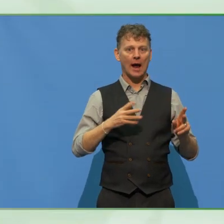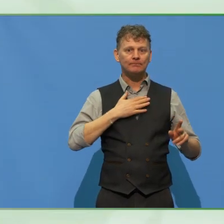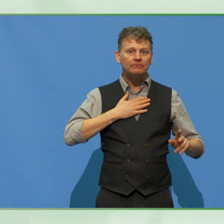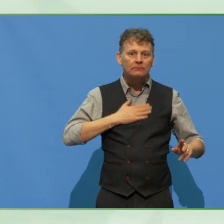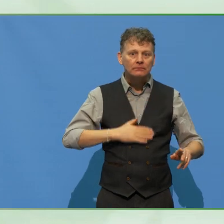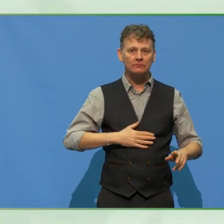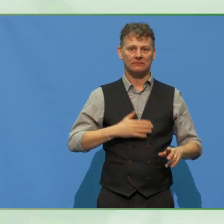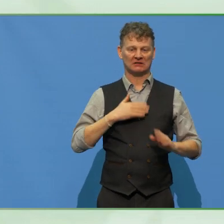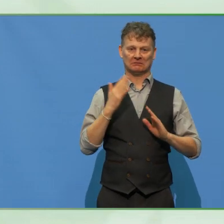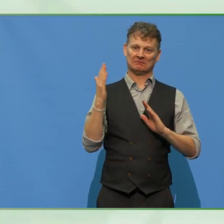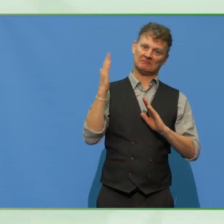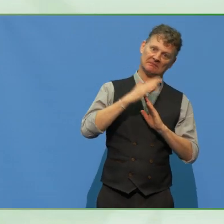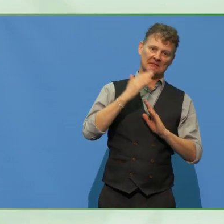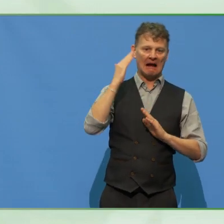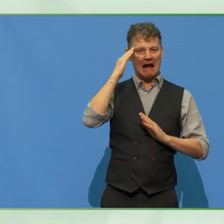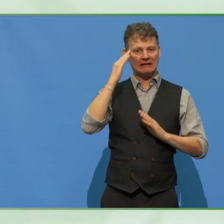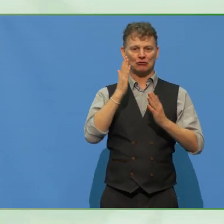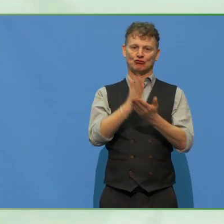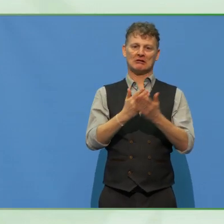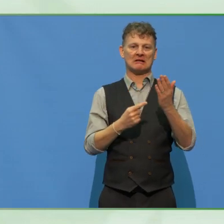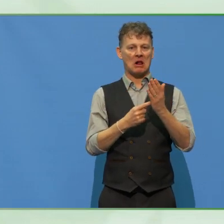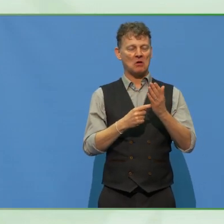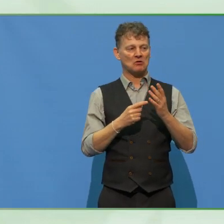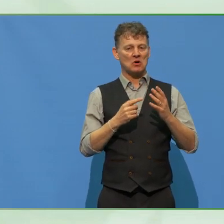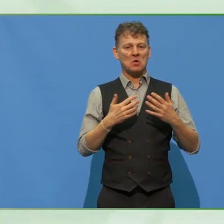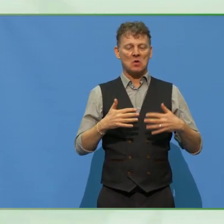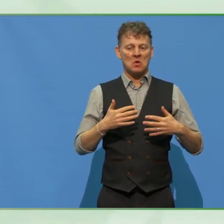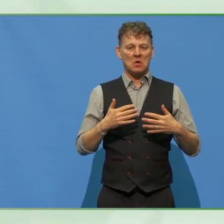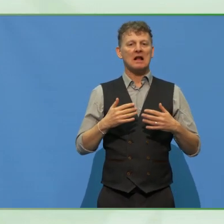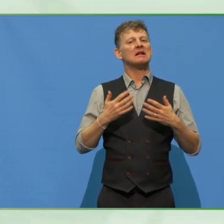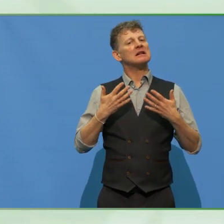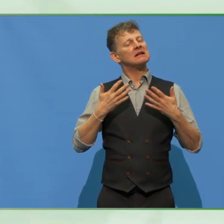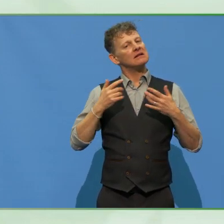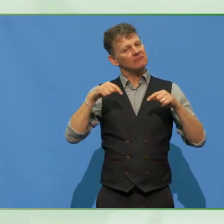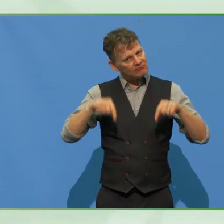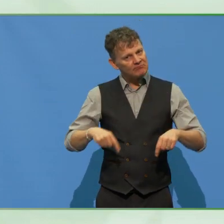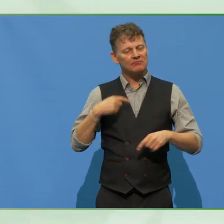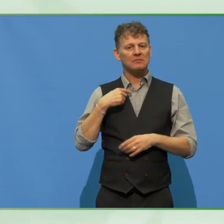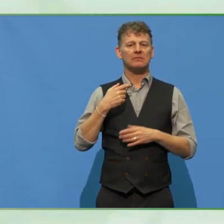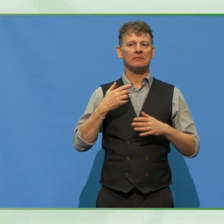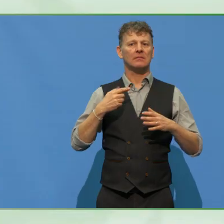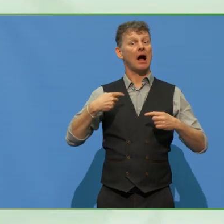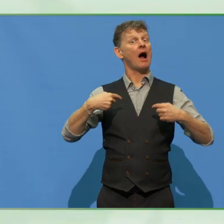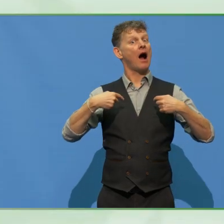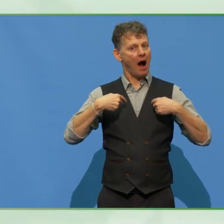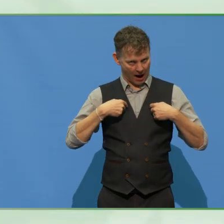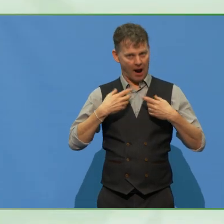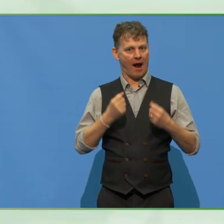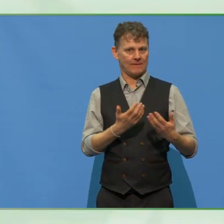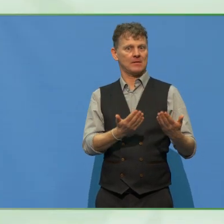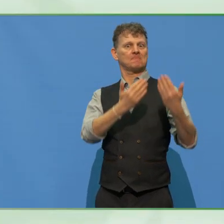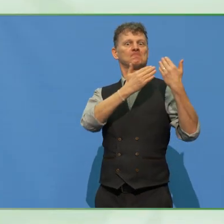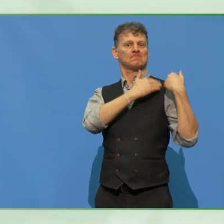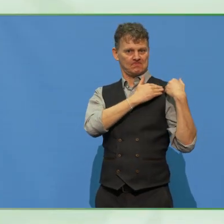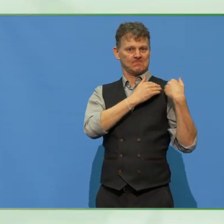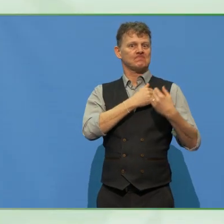Okay. Now where I'm at is realizing that I've had this incredible privilege to